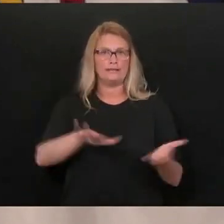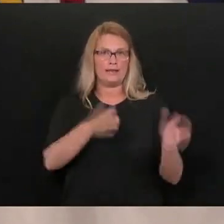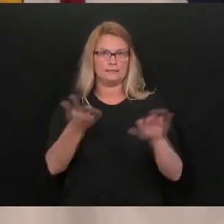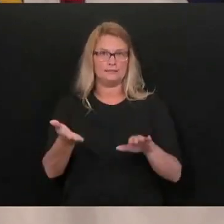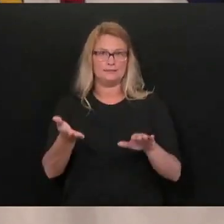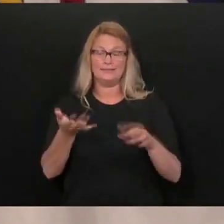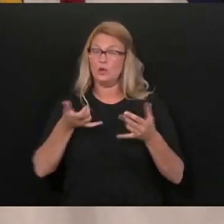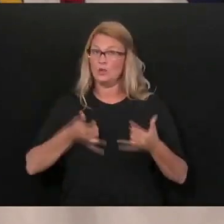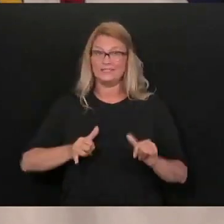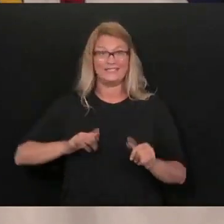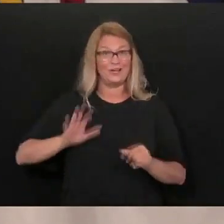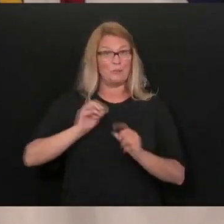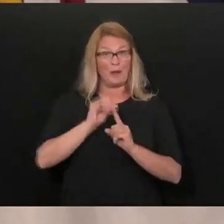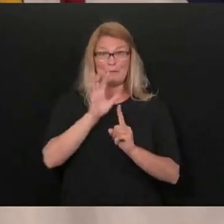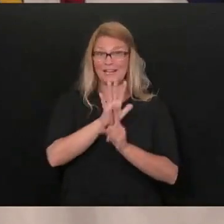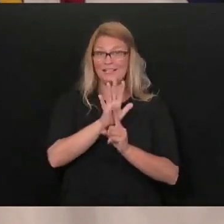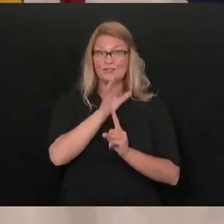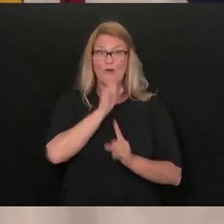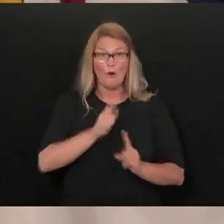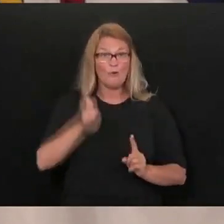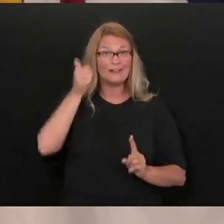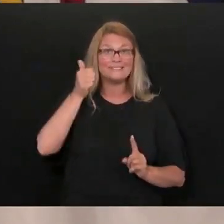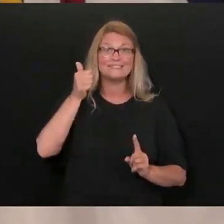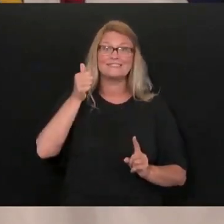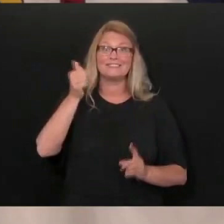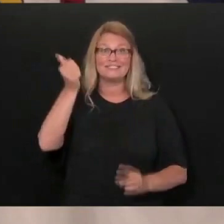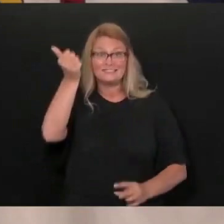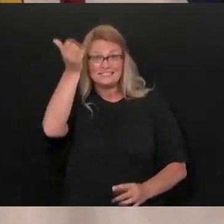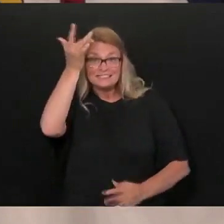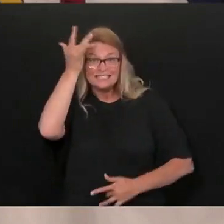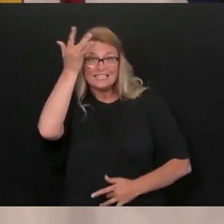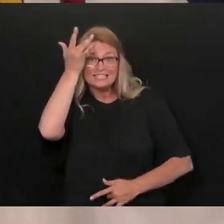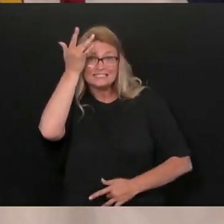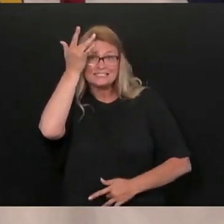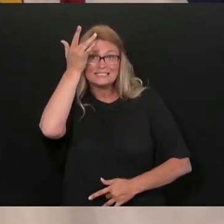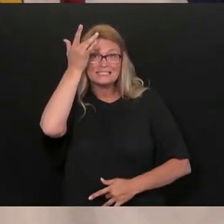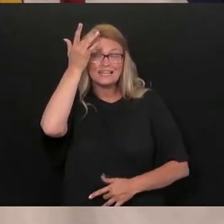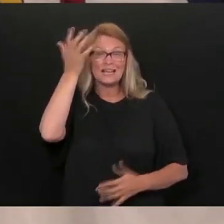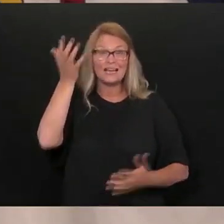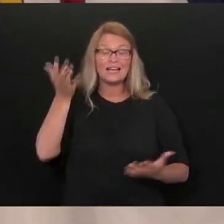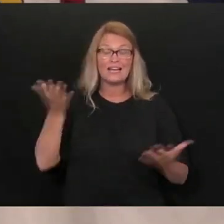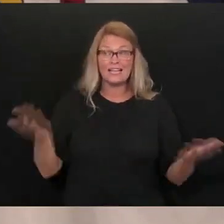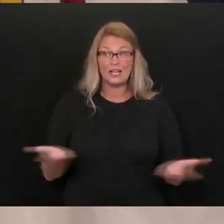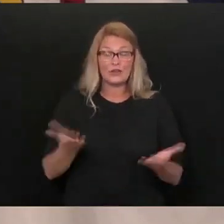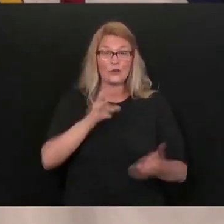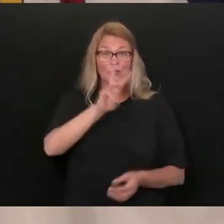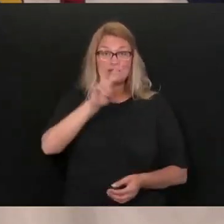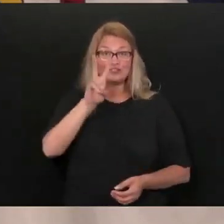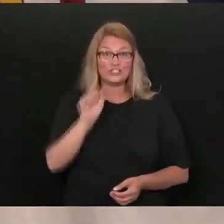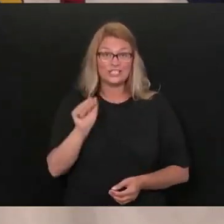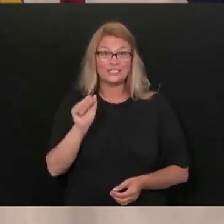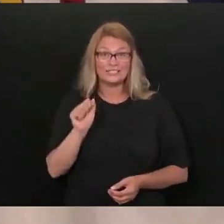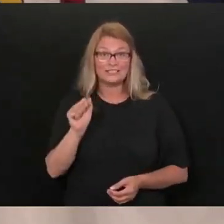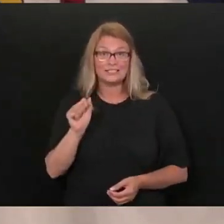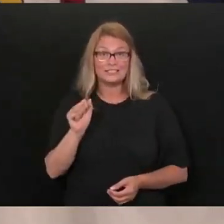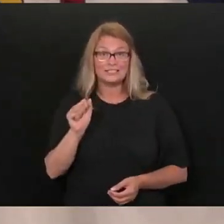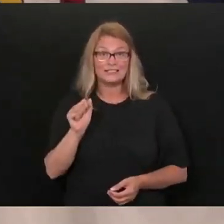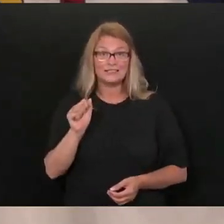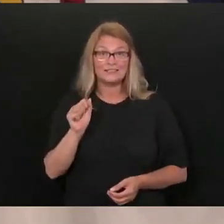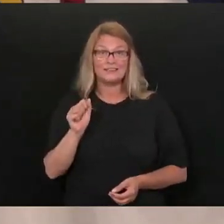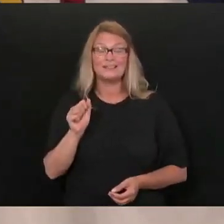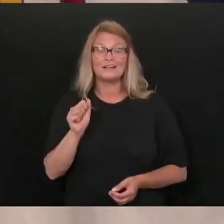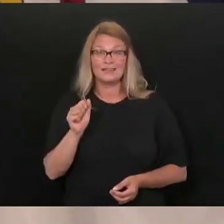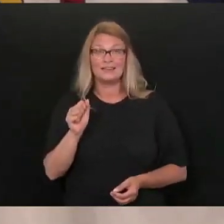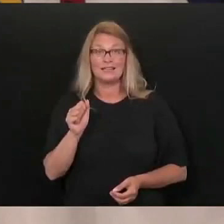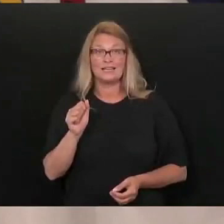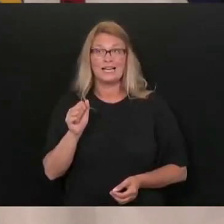oldest, and we're still the sickest in lots of ways in West Virginia, and positioned